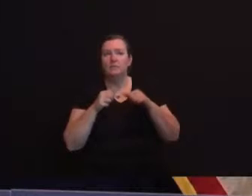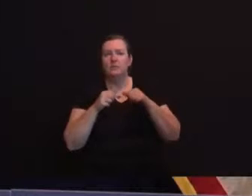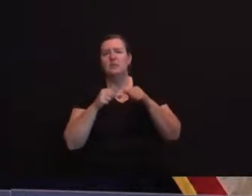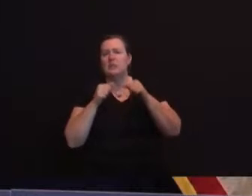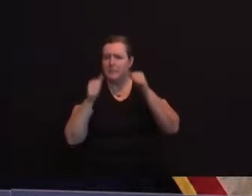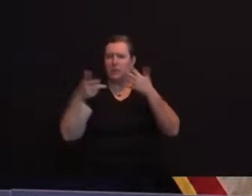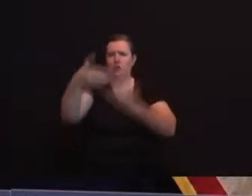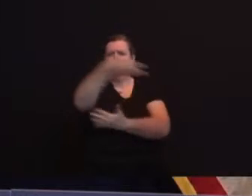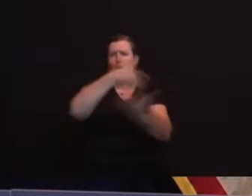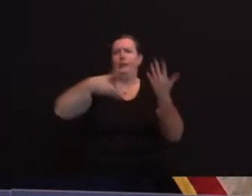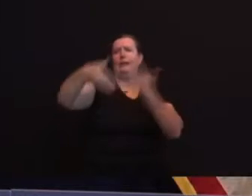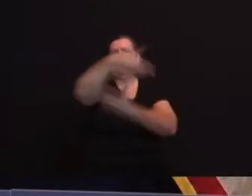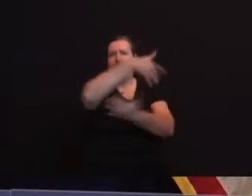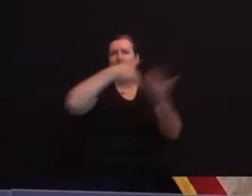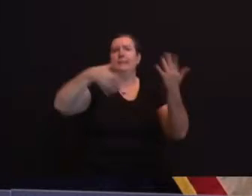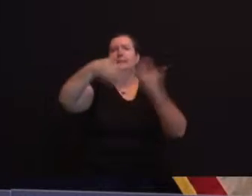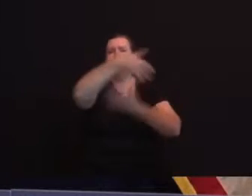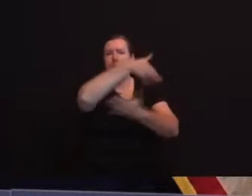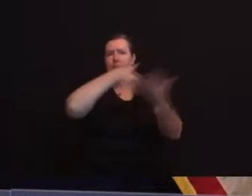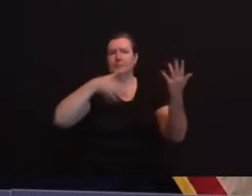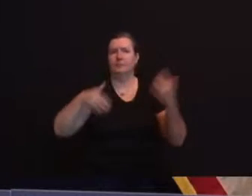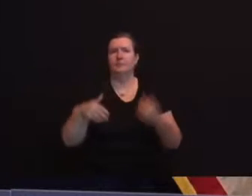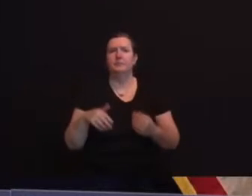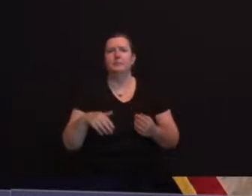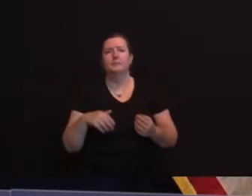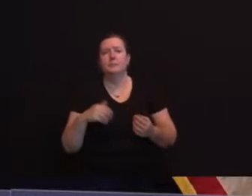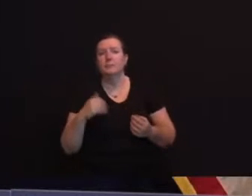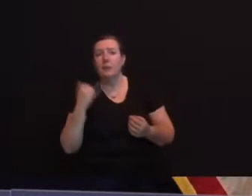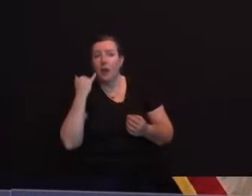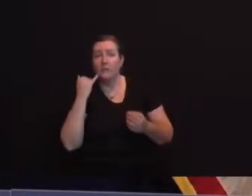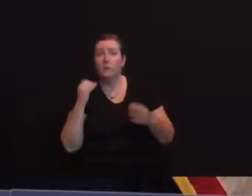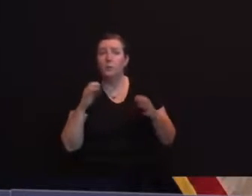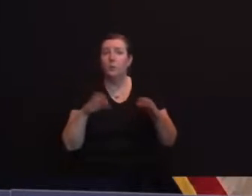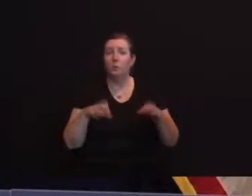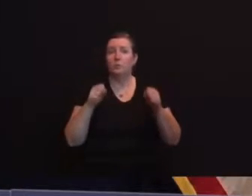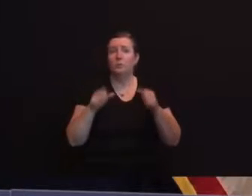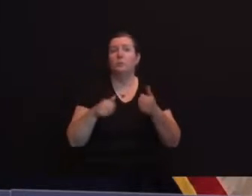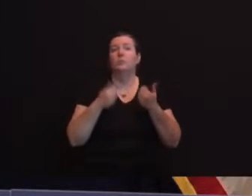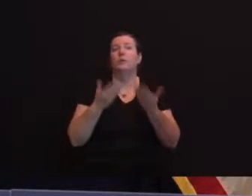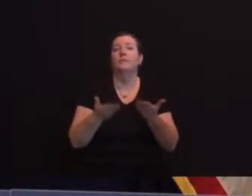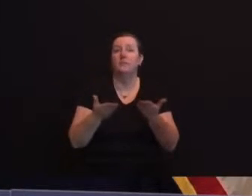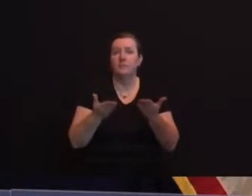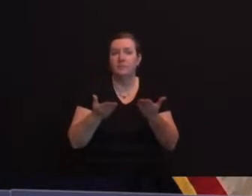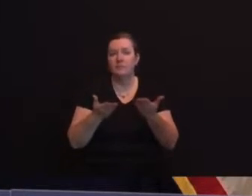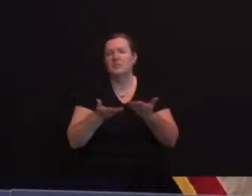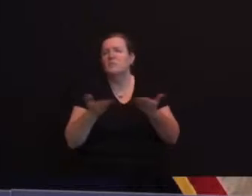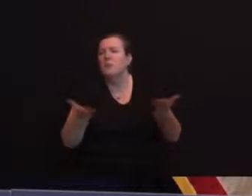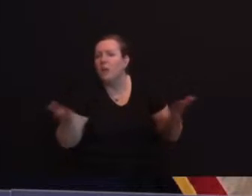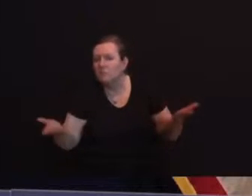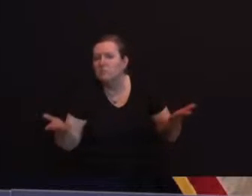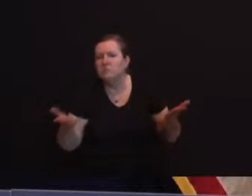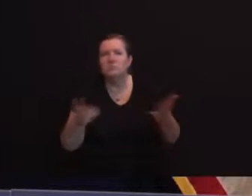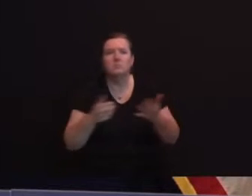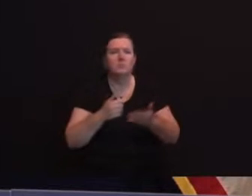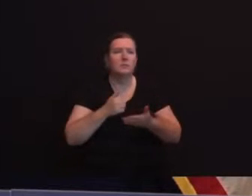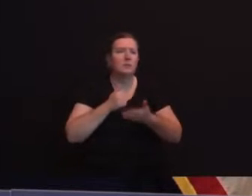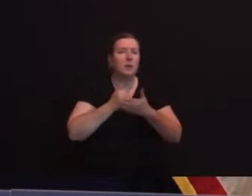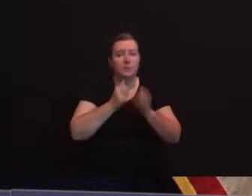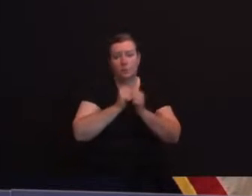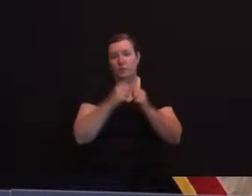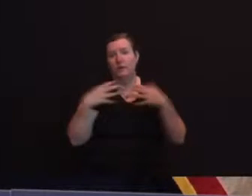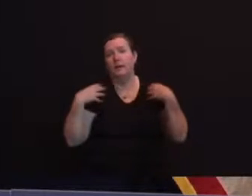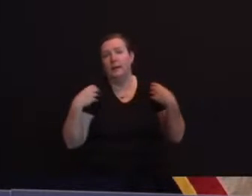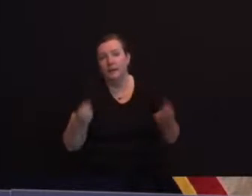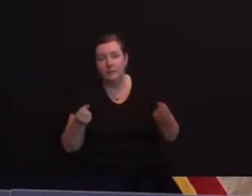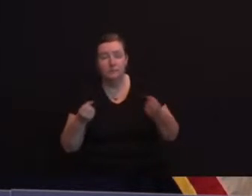hosting, provide attendees with supplies to help everyone stay healthy. These include extra masks, perhaps, a hand